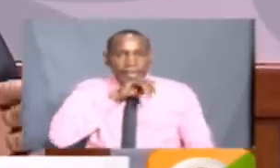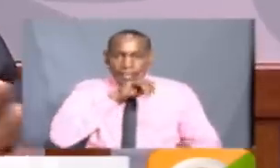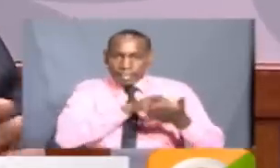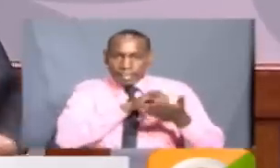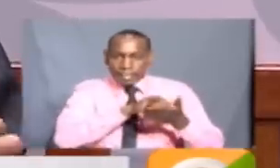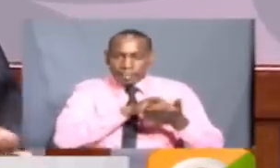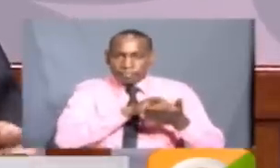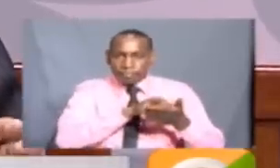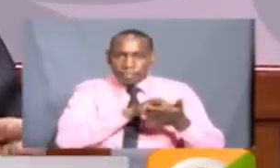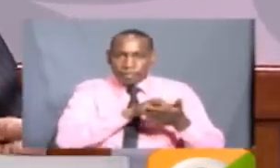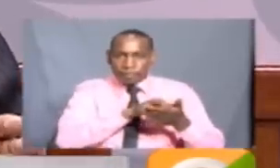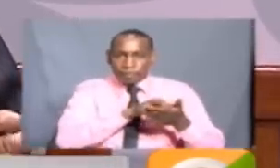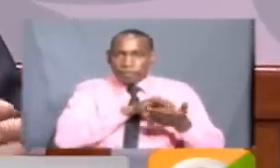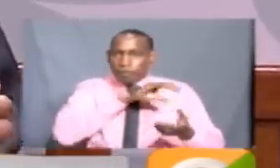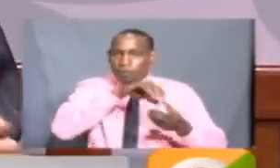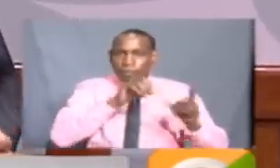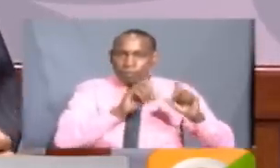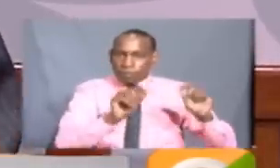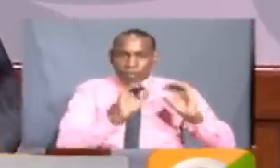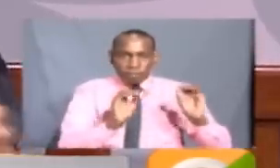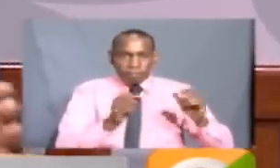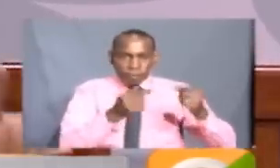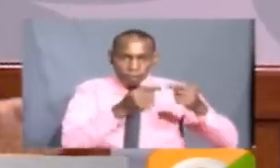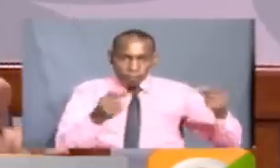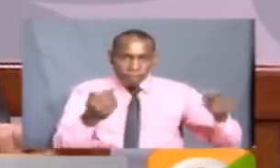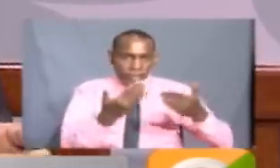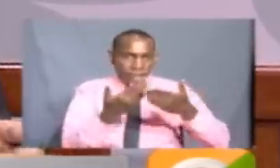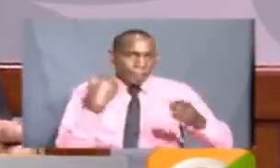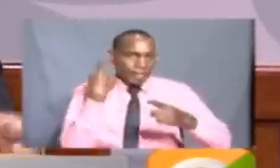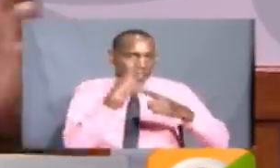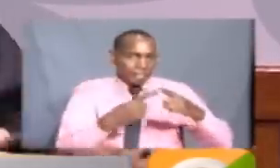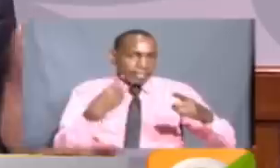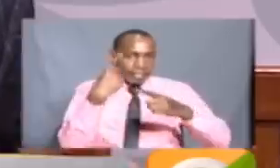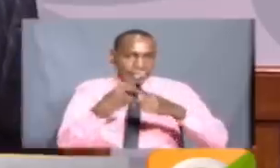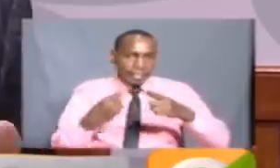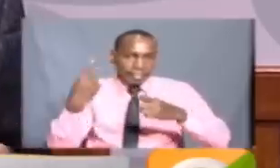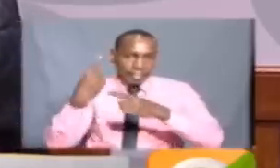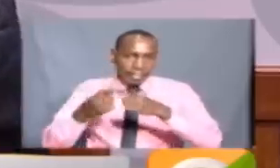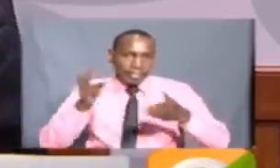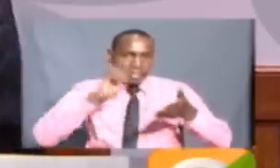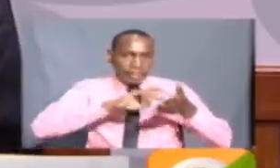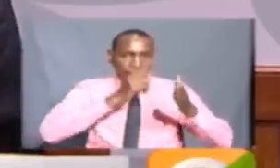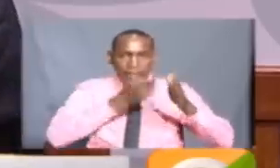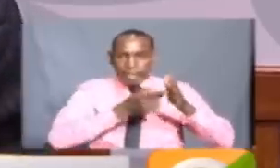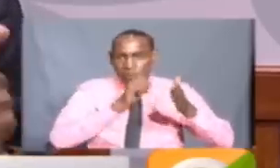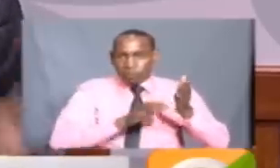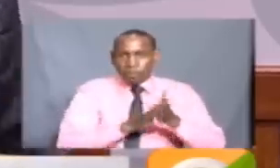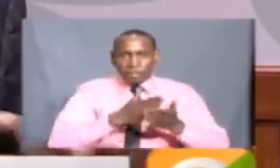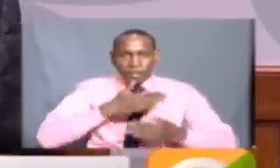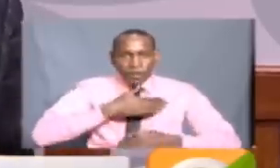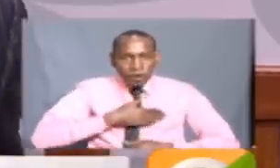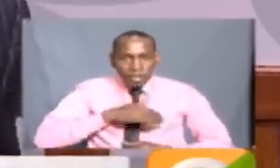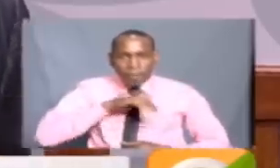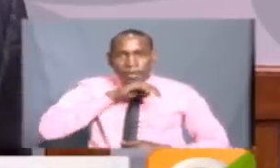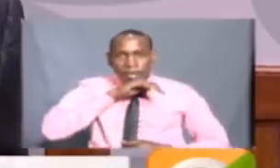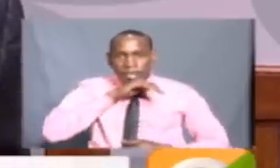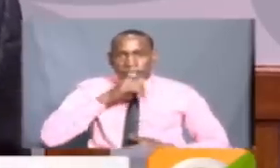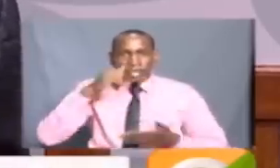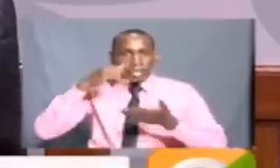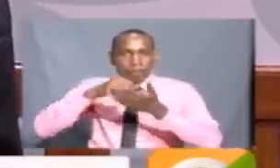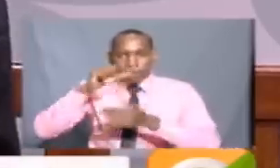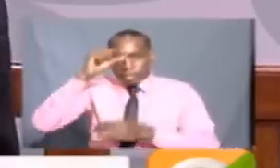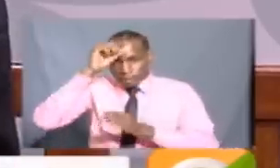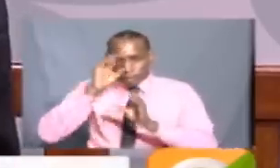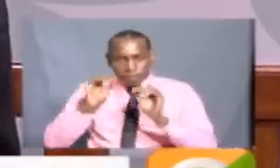must say. Let's not mince word. Yeah. Opposition for the last few years has meant that Honorable Odinga is not in government, yeah,